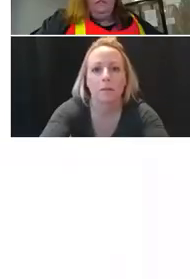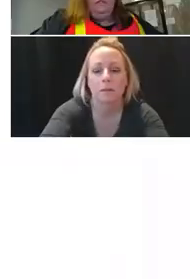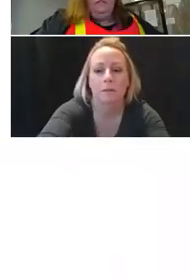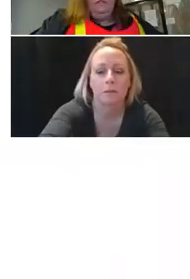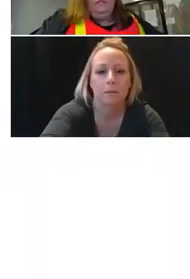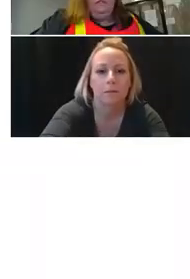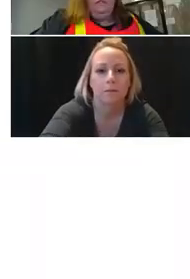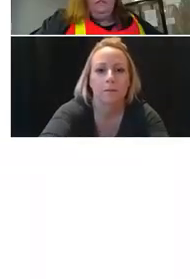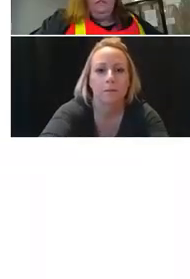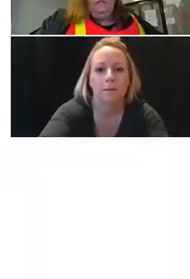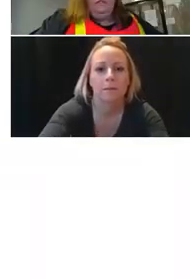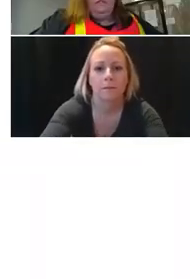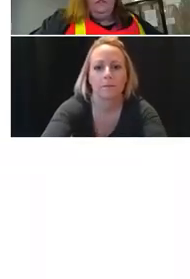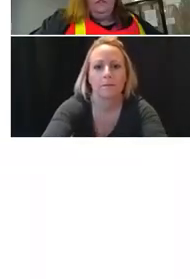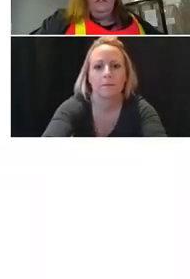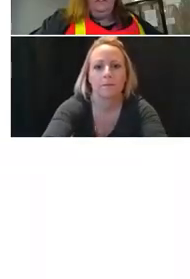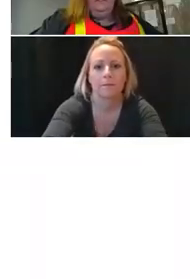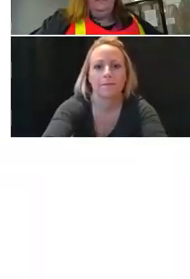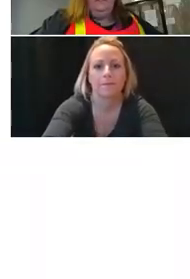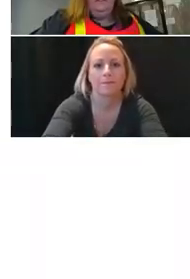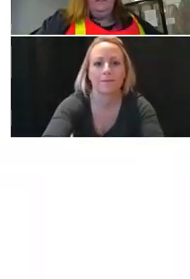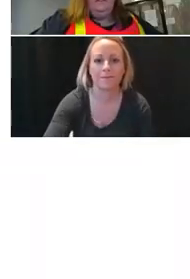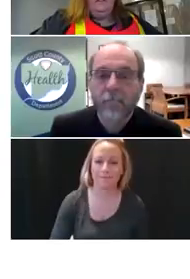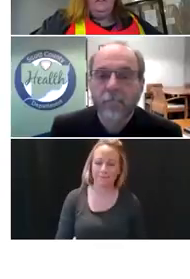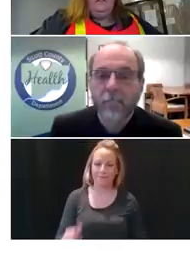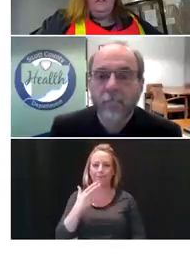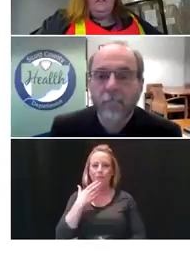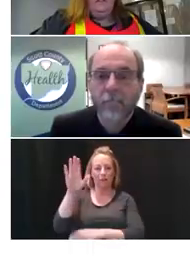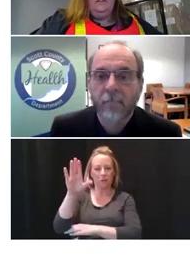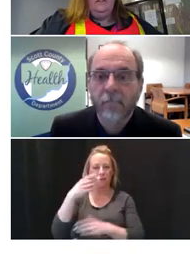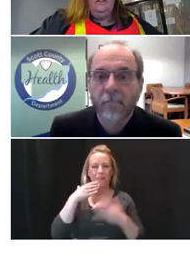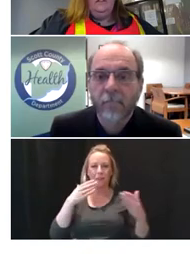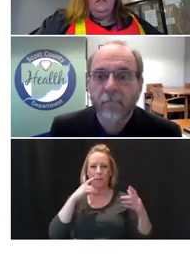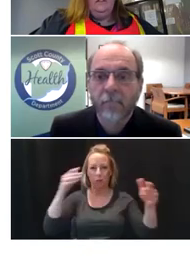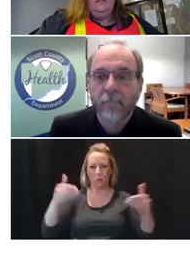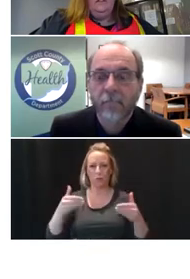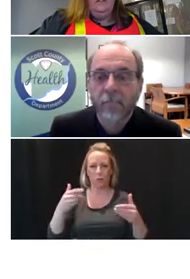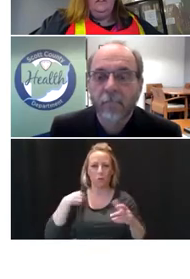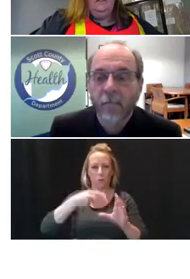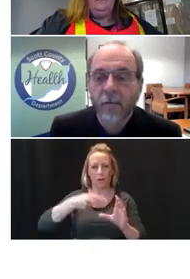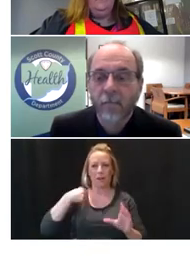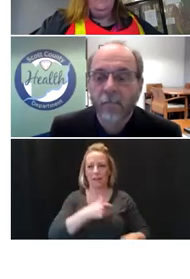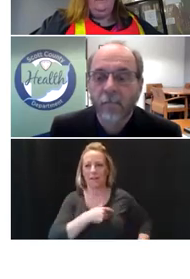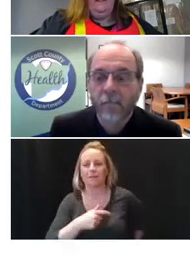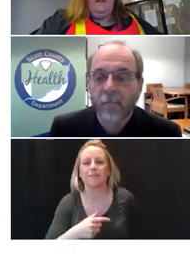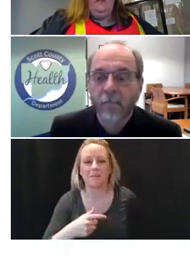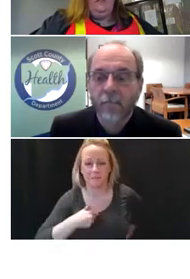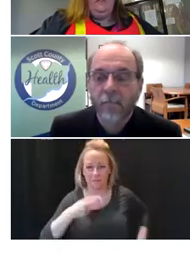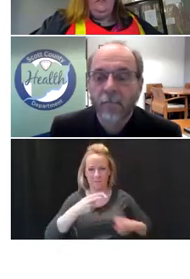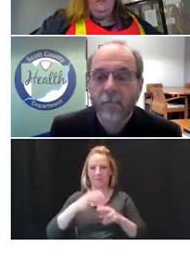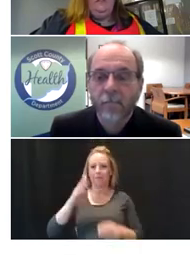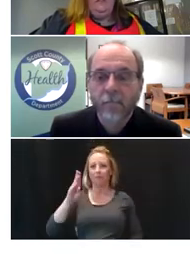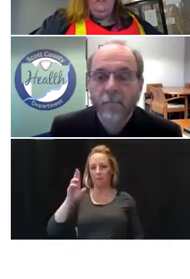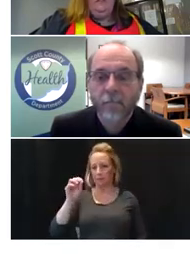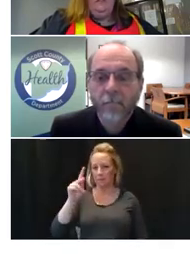Everyone. Thank you for joining us. It's Tuesday, January 19th at 3:30 in the afternoon. I'm Brooke Barnes with the Scott County